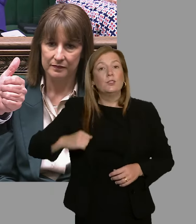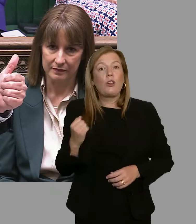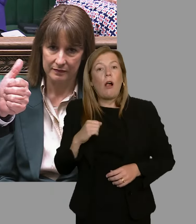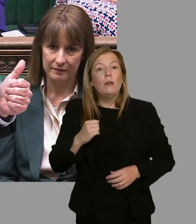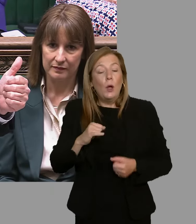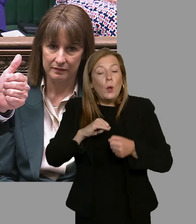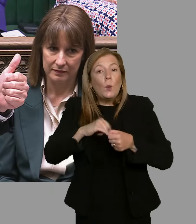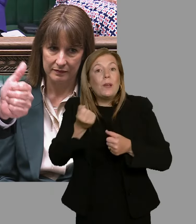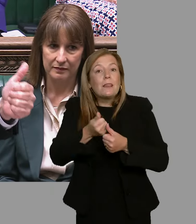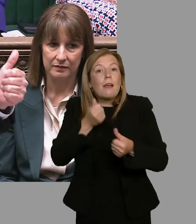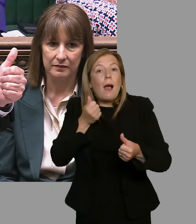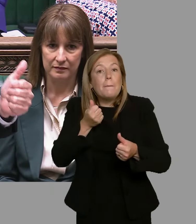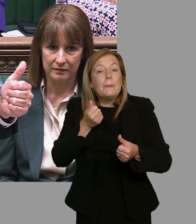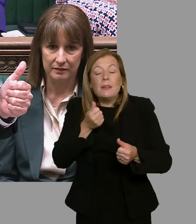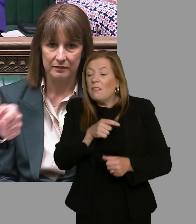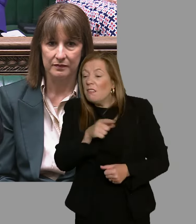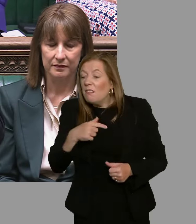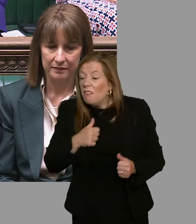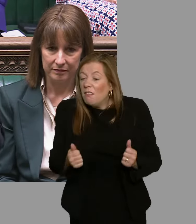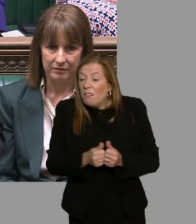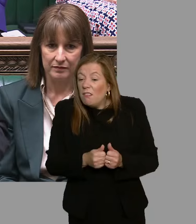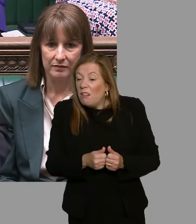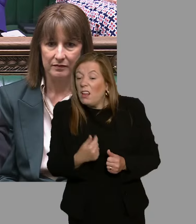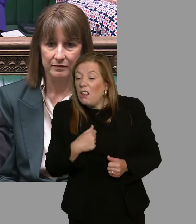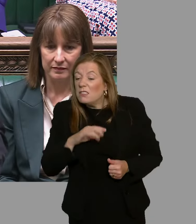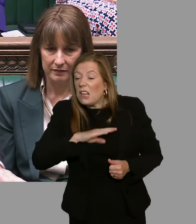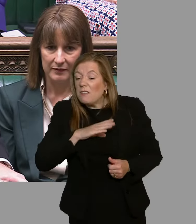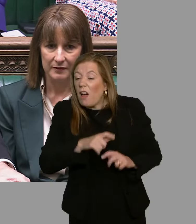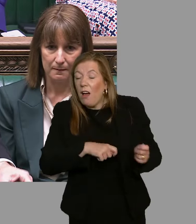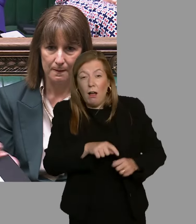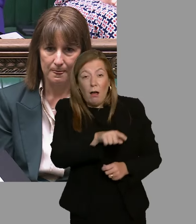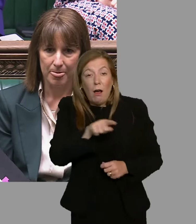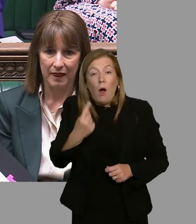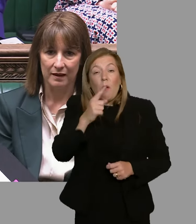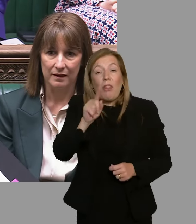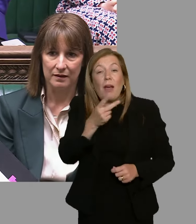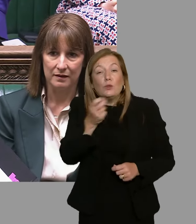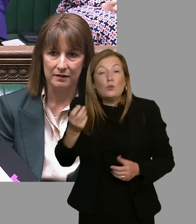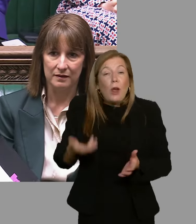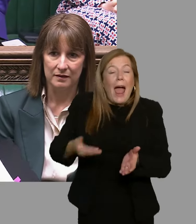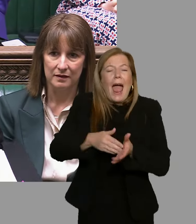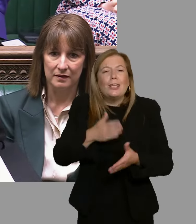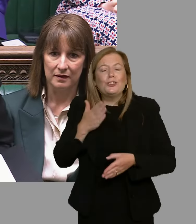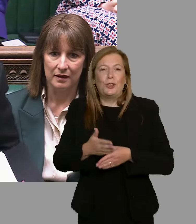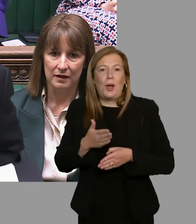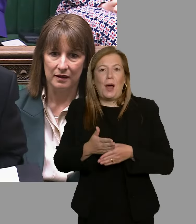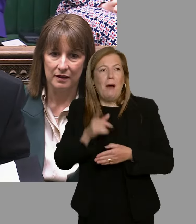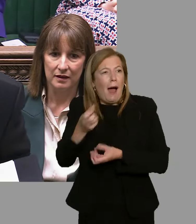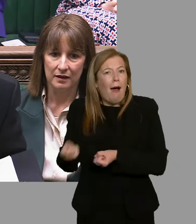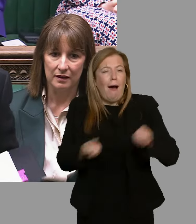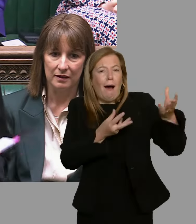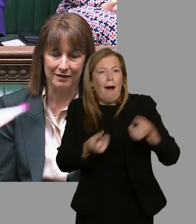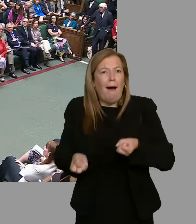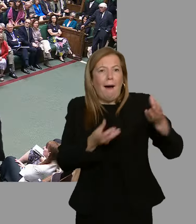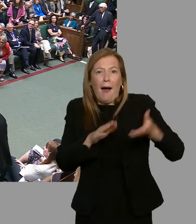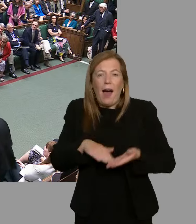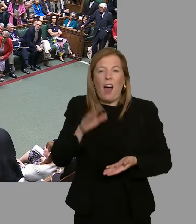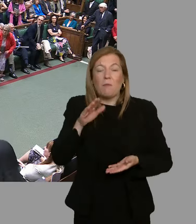that's creating 1,200 jobs for them, boosting their exports, and then come back here next week and tell us what reaction she